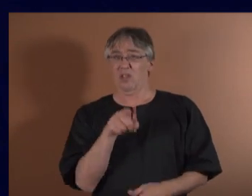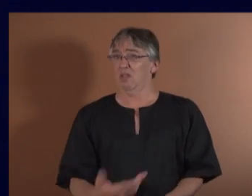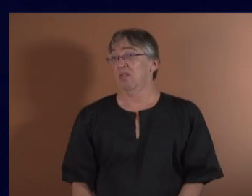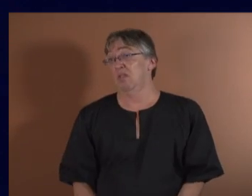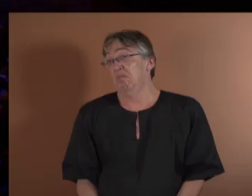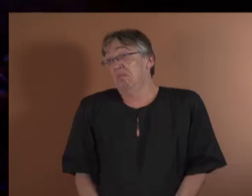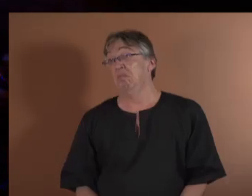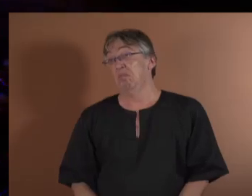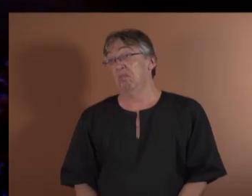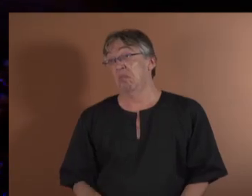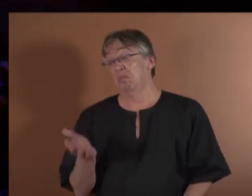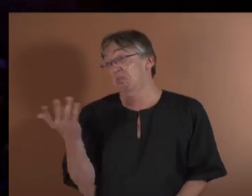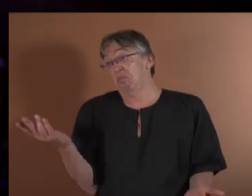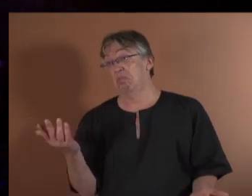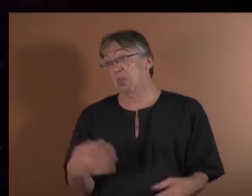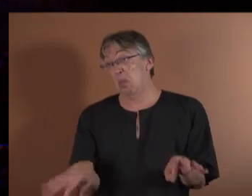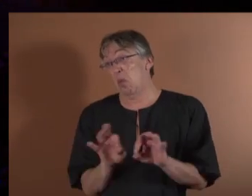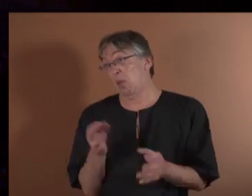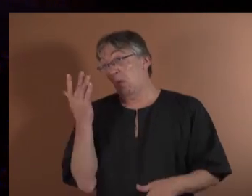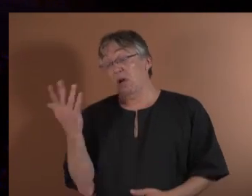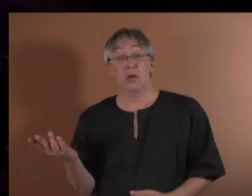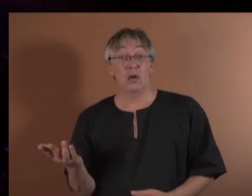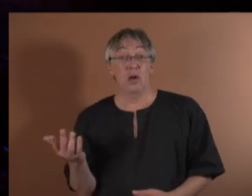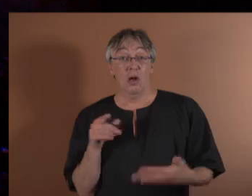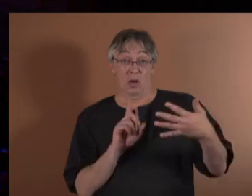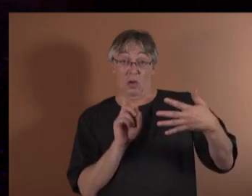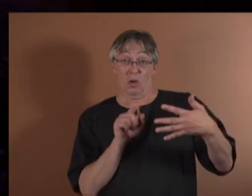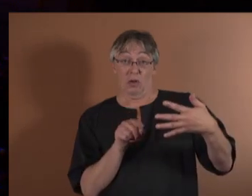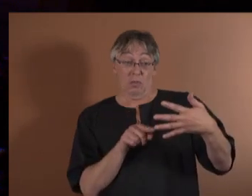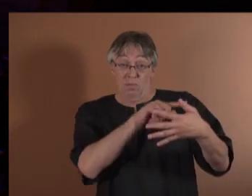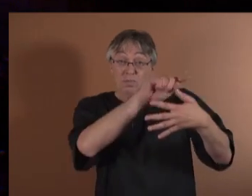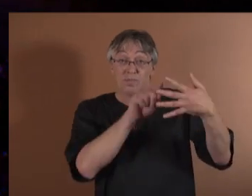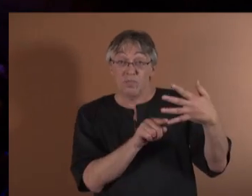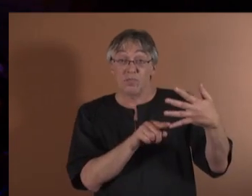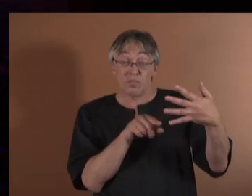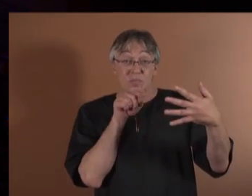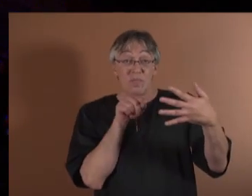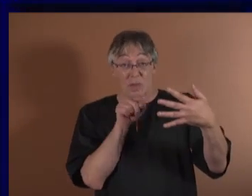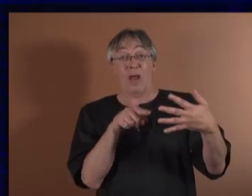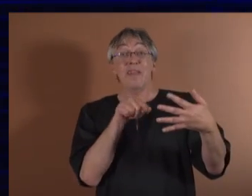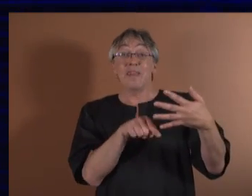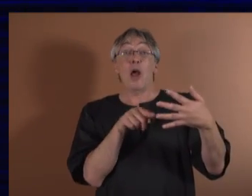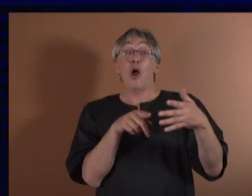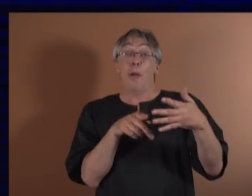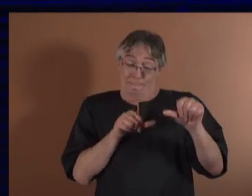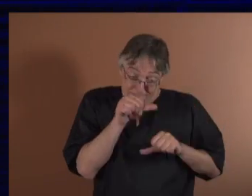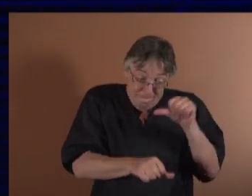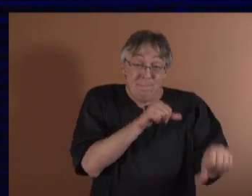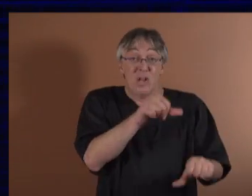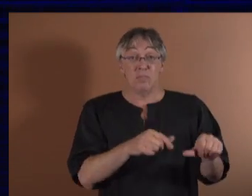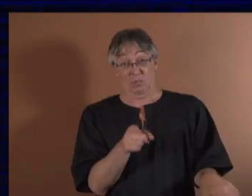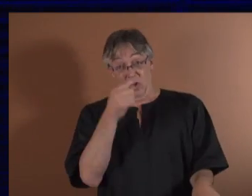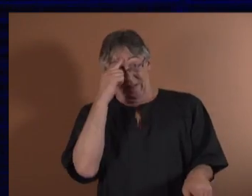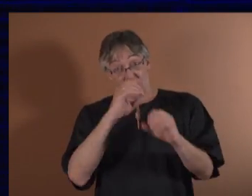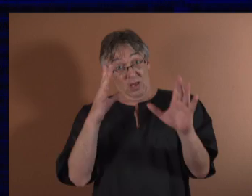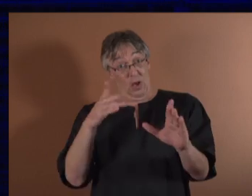Here's the so what. That's the natural model. Is this the normal model? Is this how your wedding reception was planned? Is this how your offsite was managed? Is this how you launched